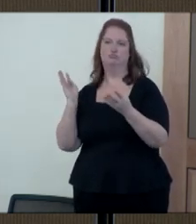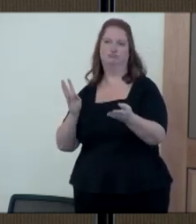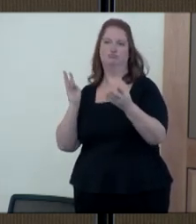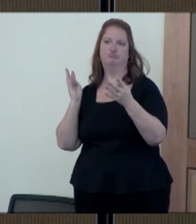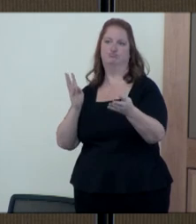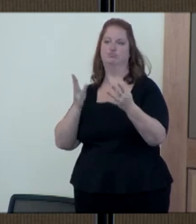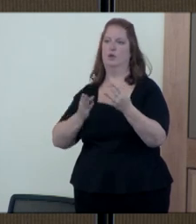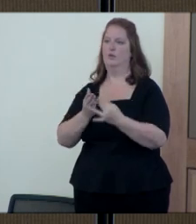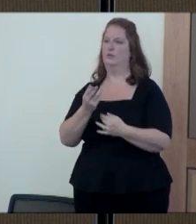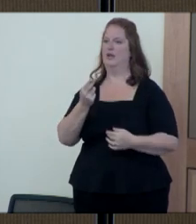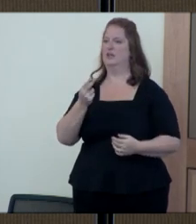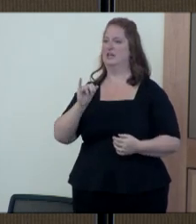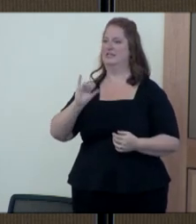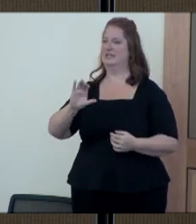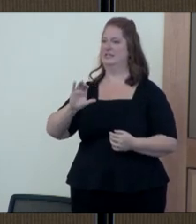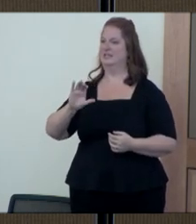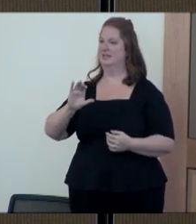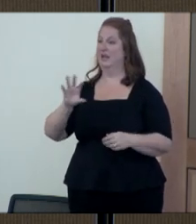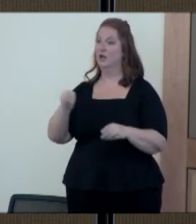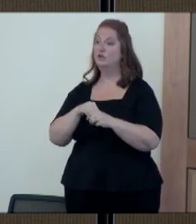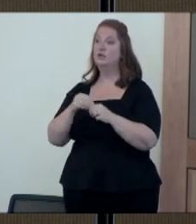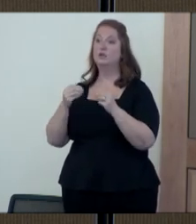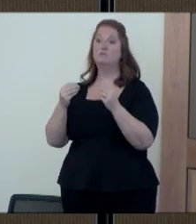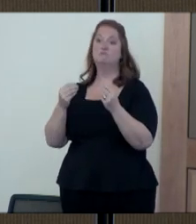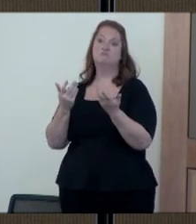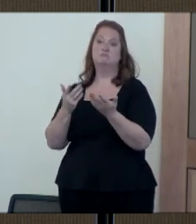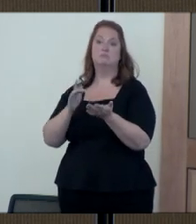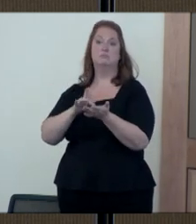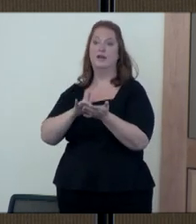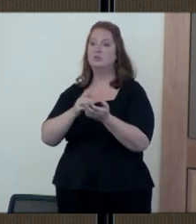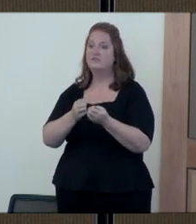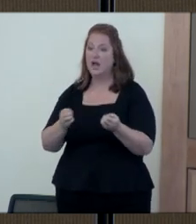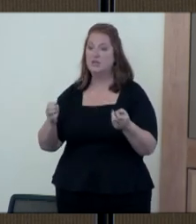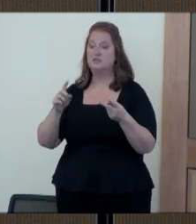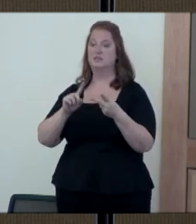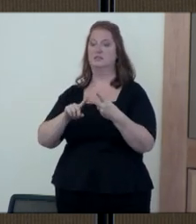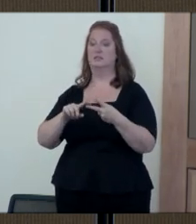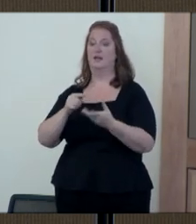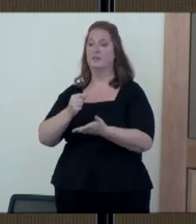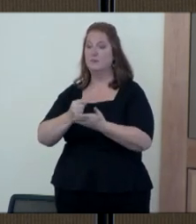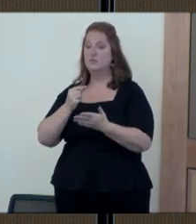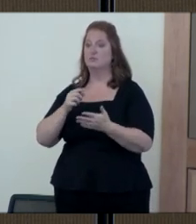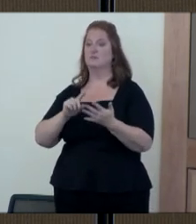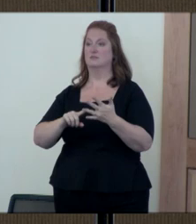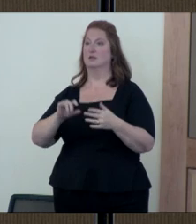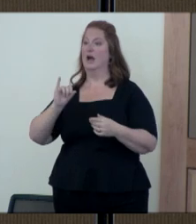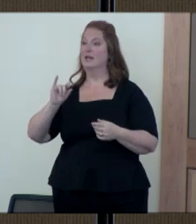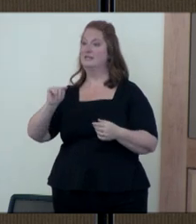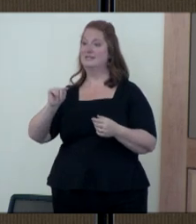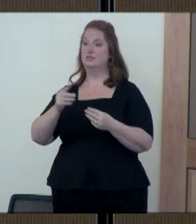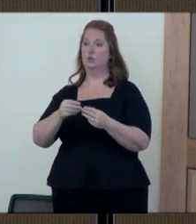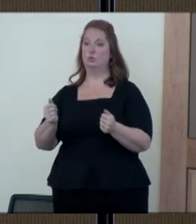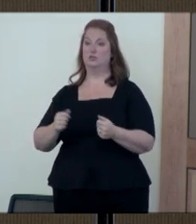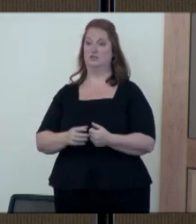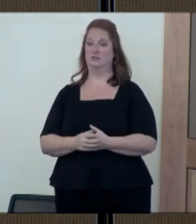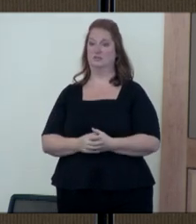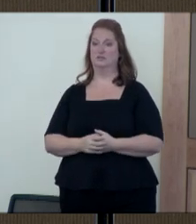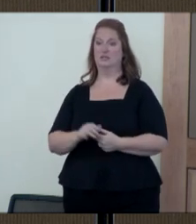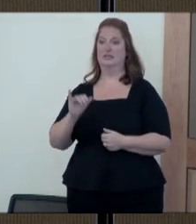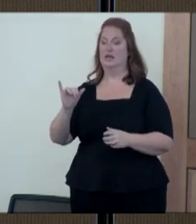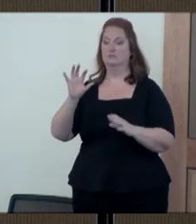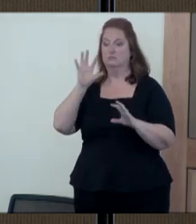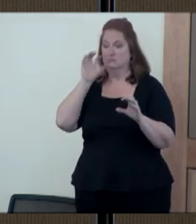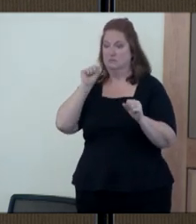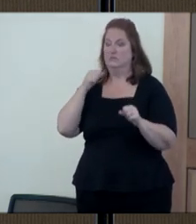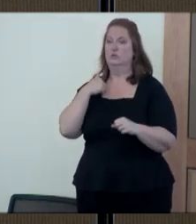HIC, including new medical devices, therapeutics, and healthcare IT solutions. This is revolutionary,